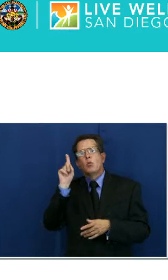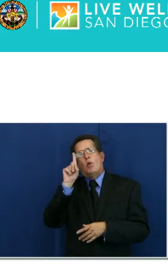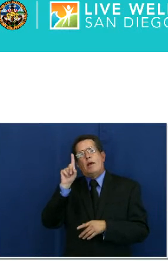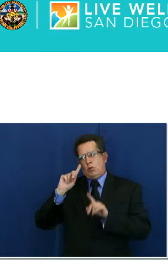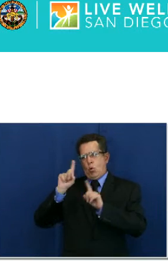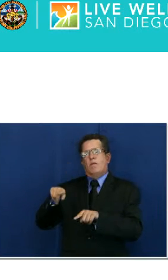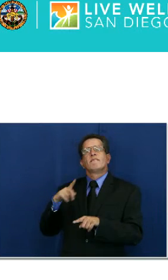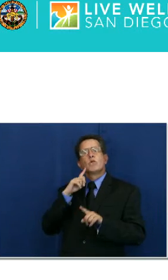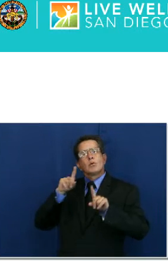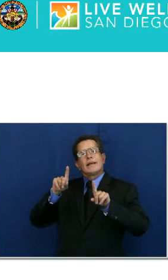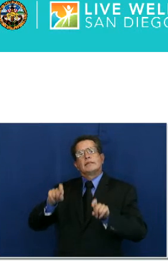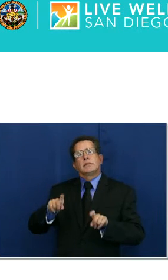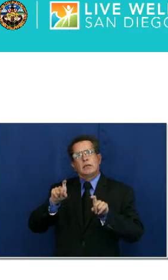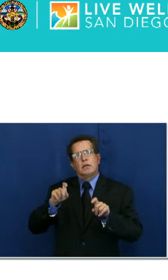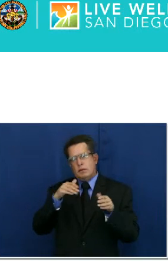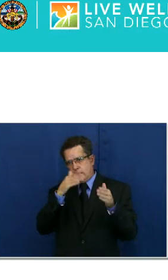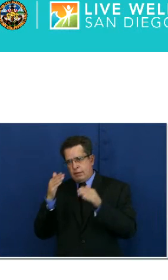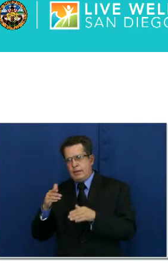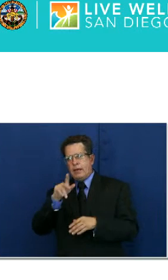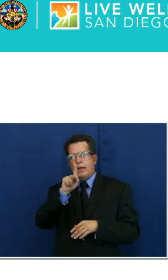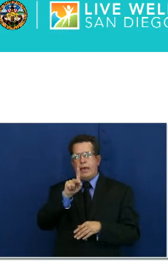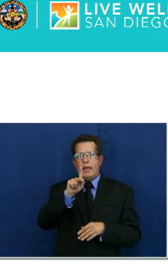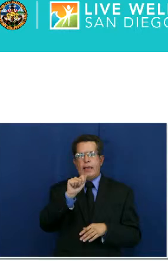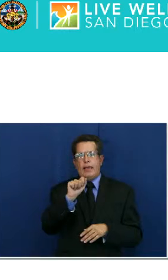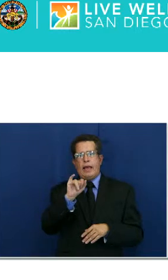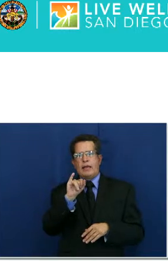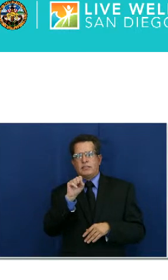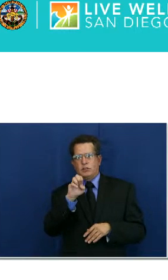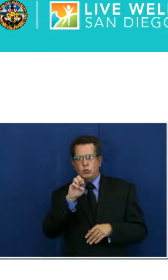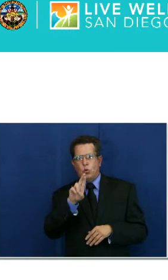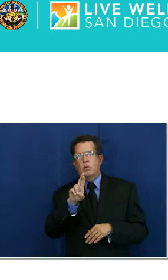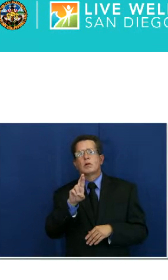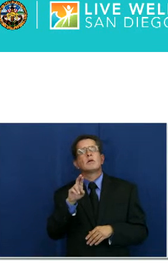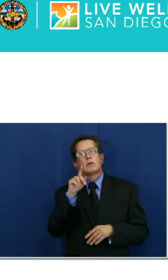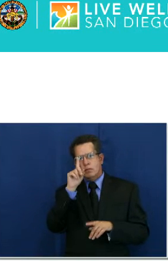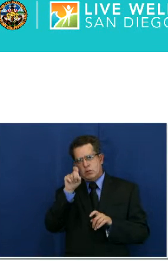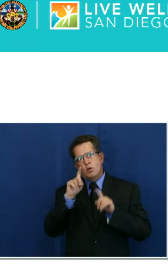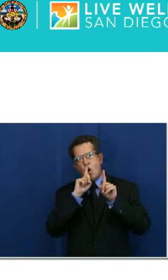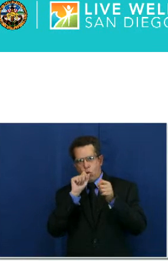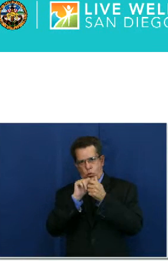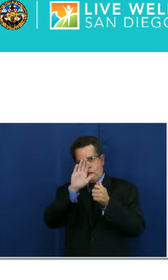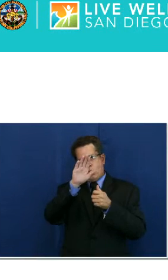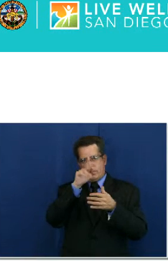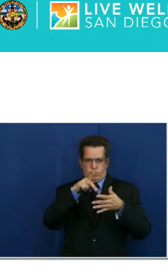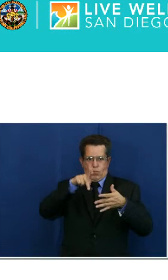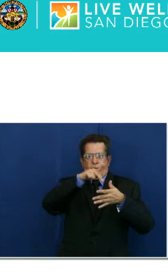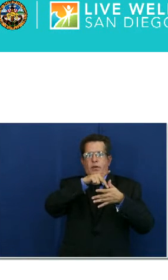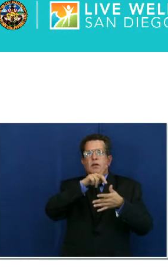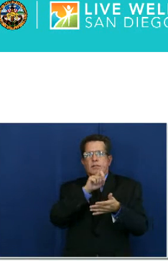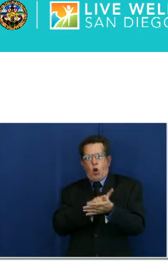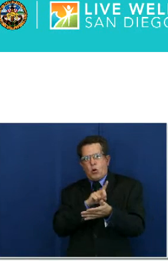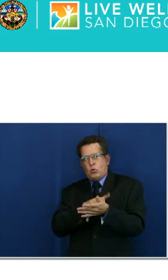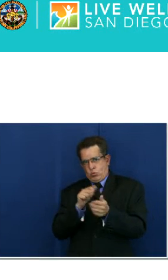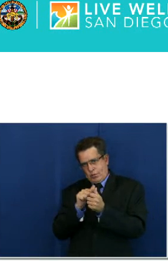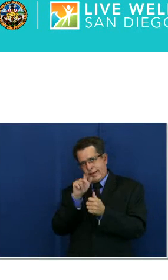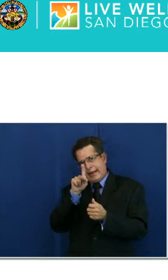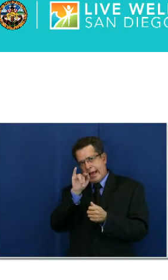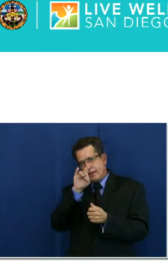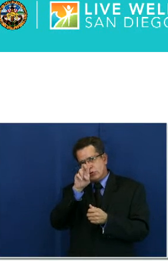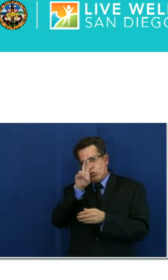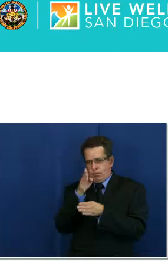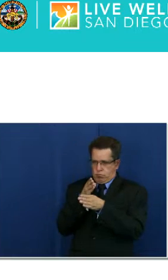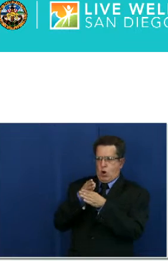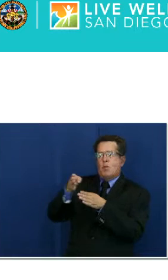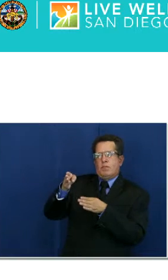Children's Network. For the Kaiser Permanente members, you must consult with your Kaiser Permanente physician, and we provided the information